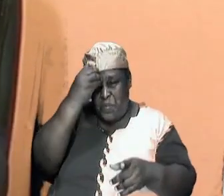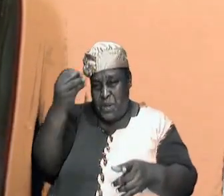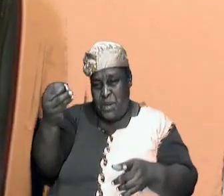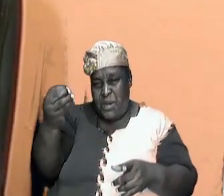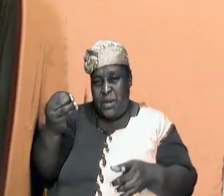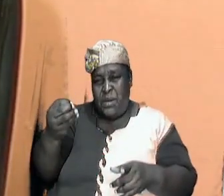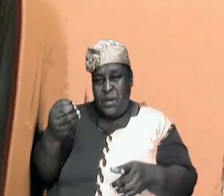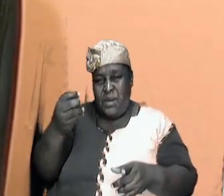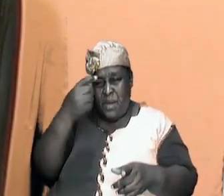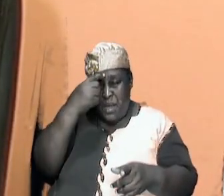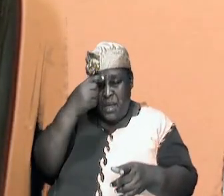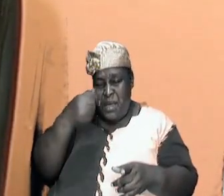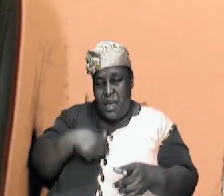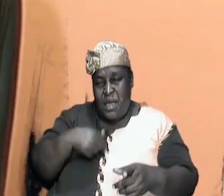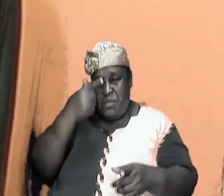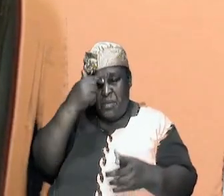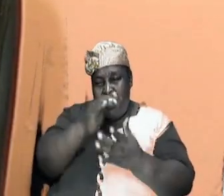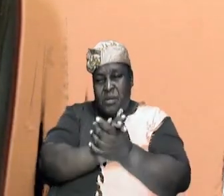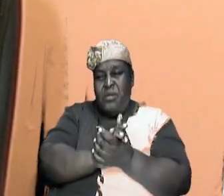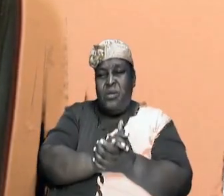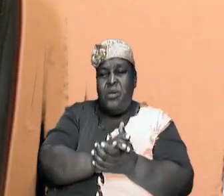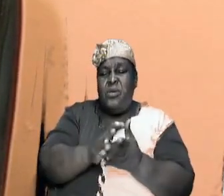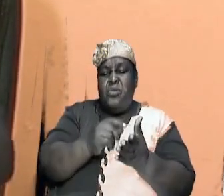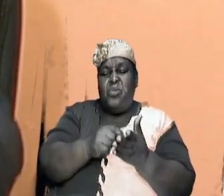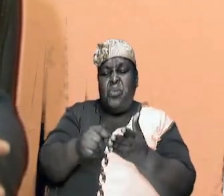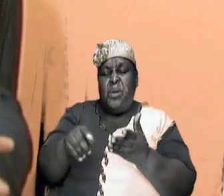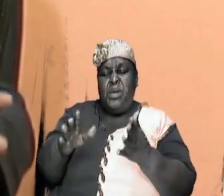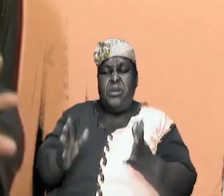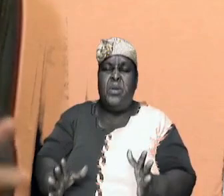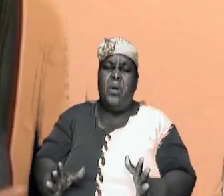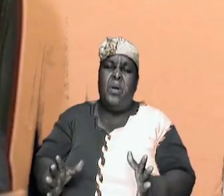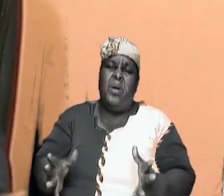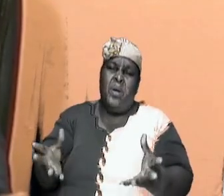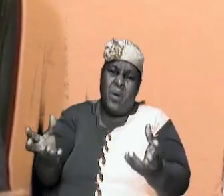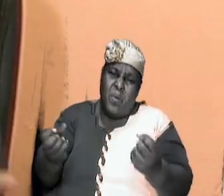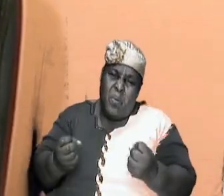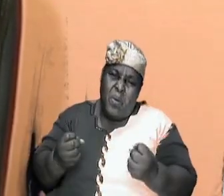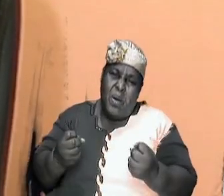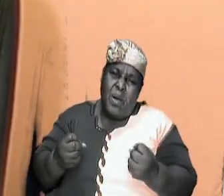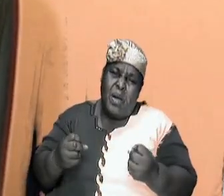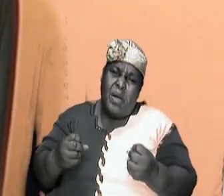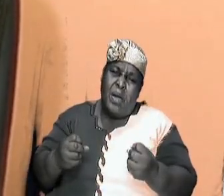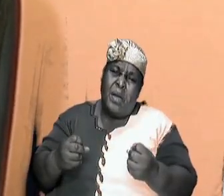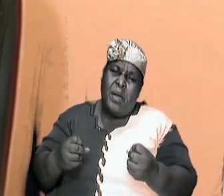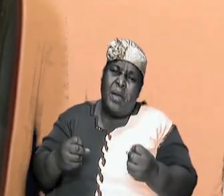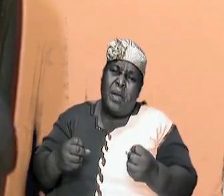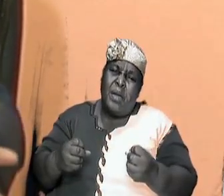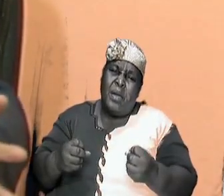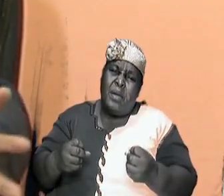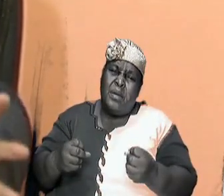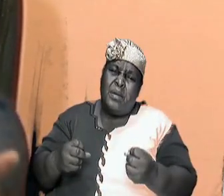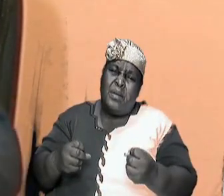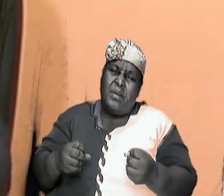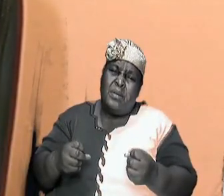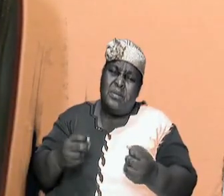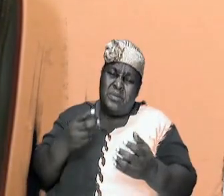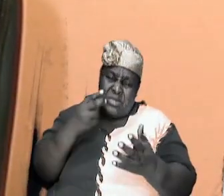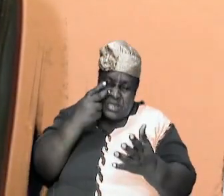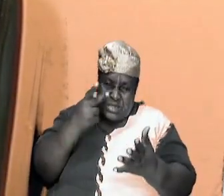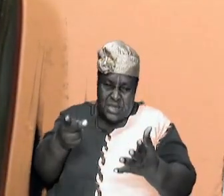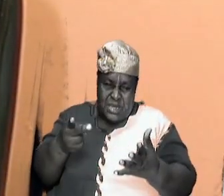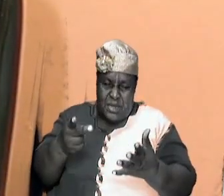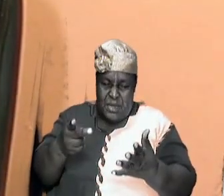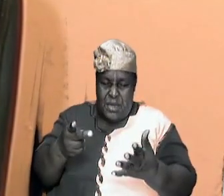the writer wanted to give us a life mantra or a